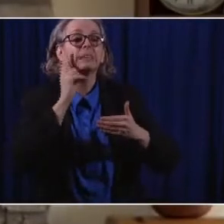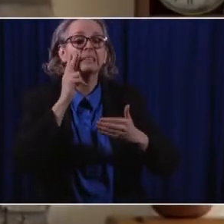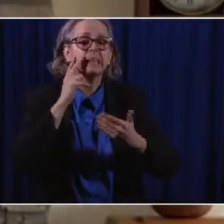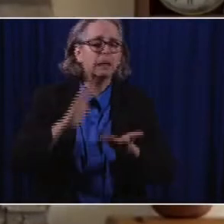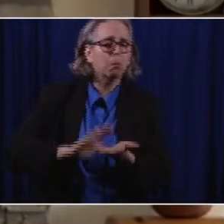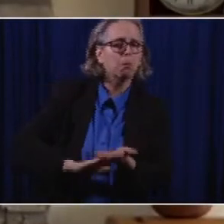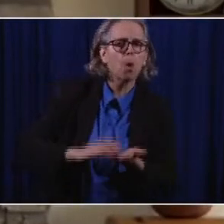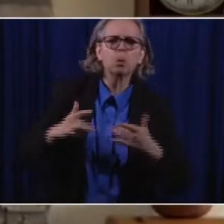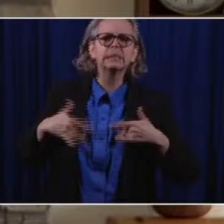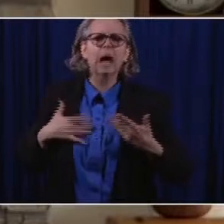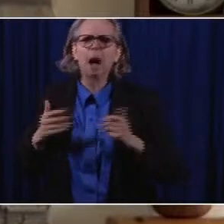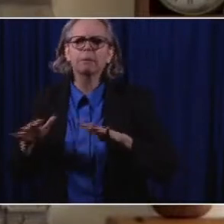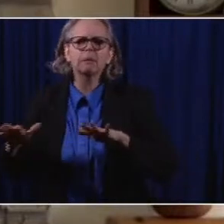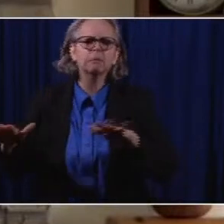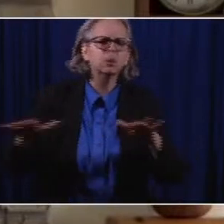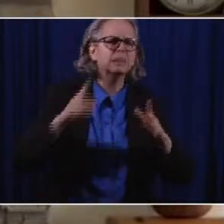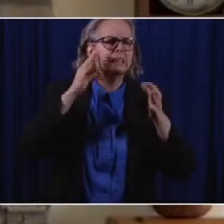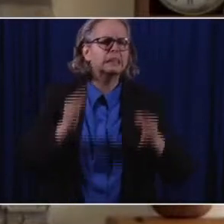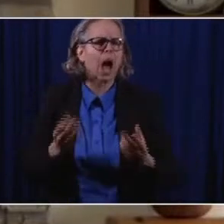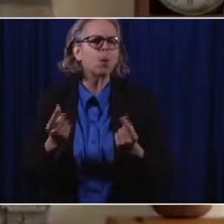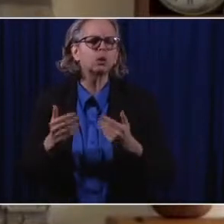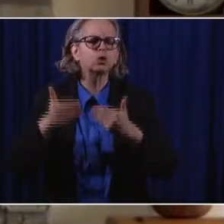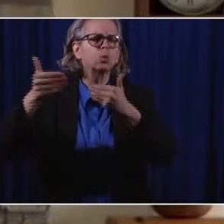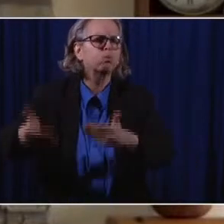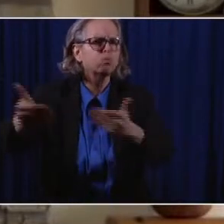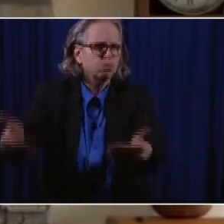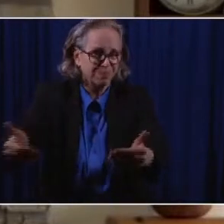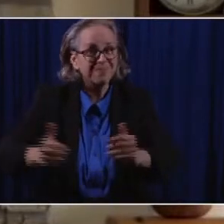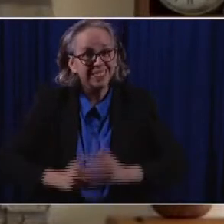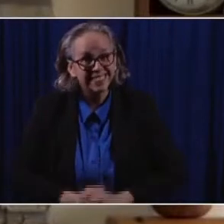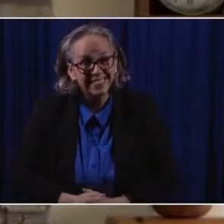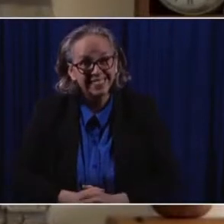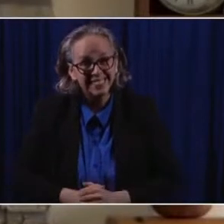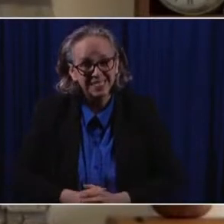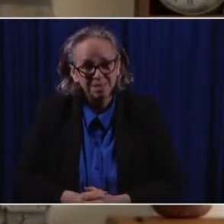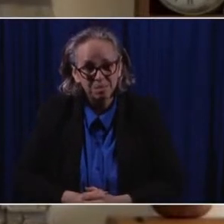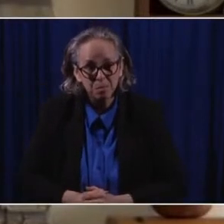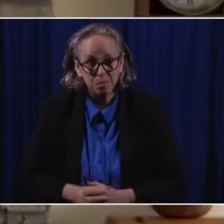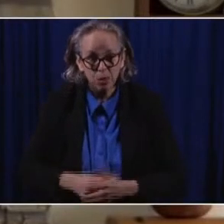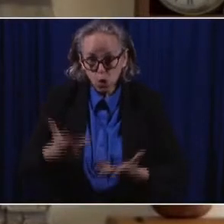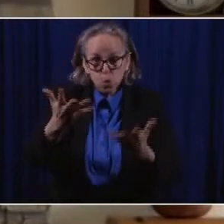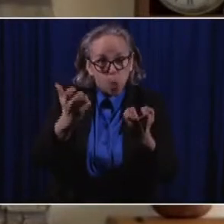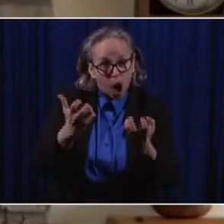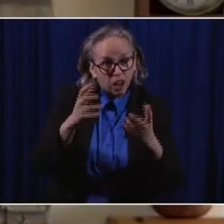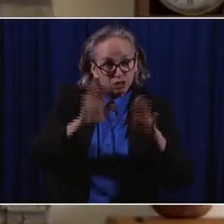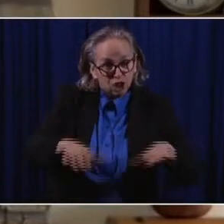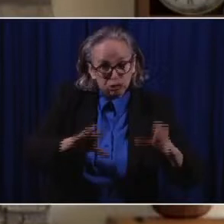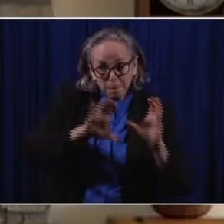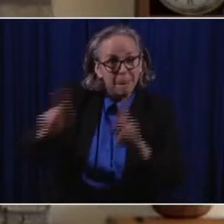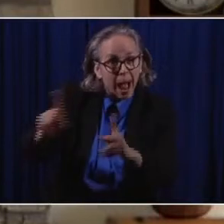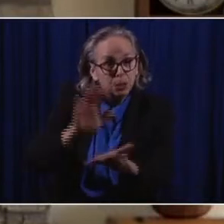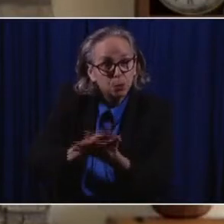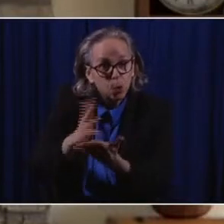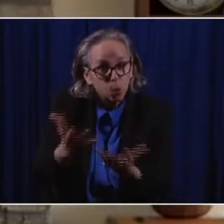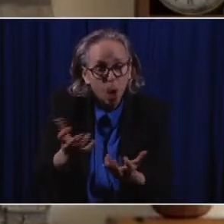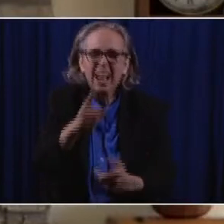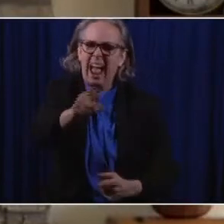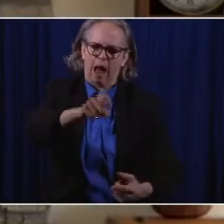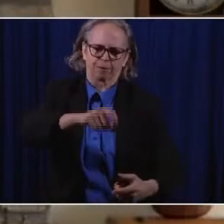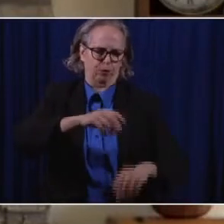going to keep our kids in school, if we're going to do the things that we really feel are vital and very, very important.